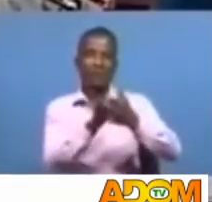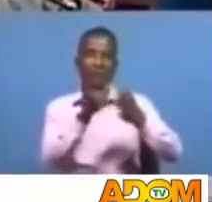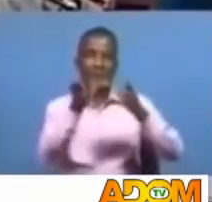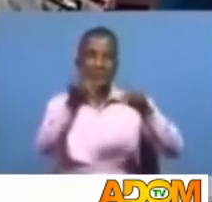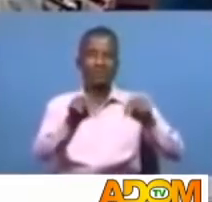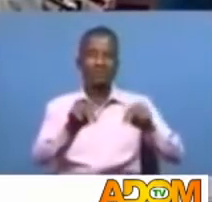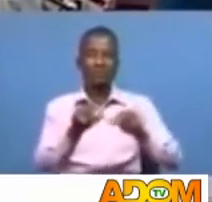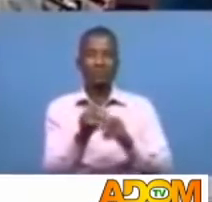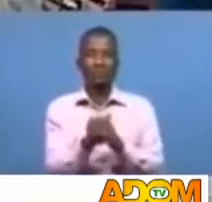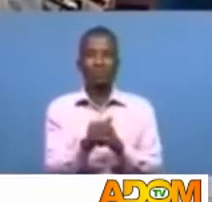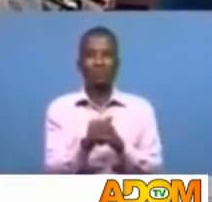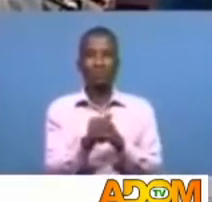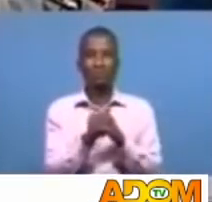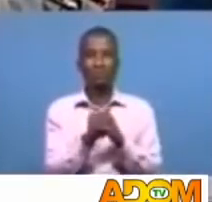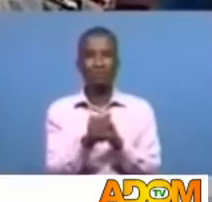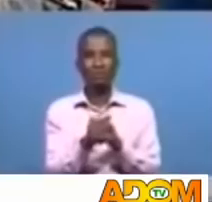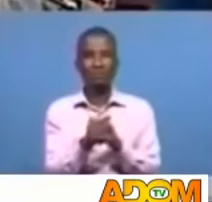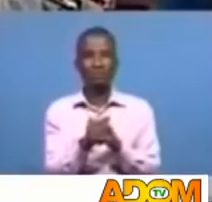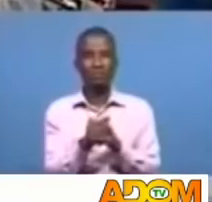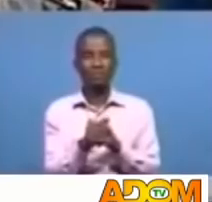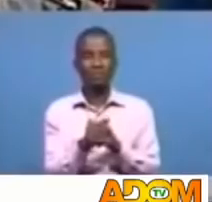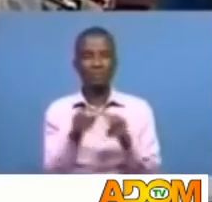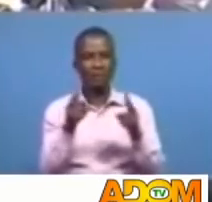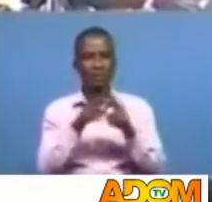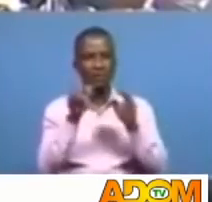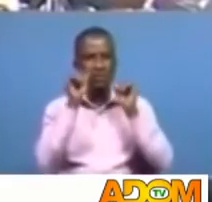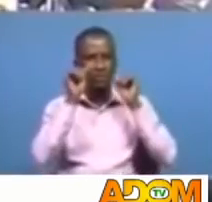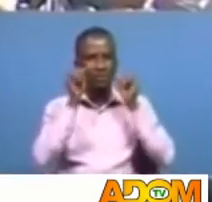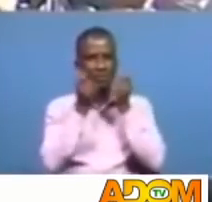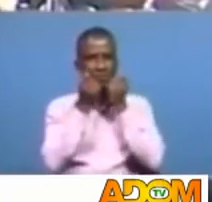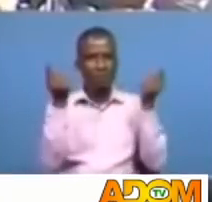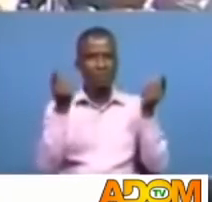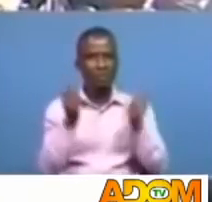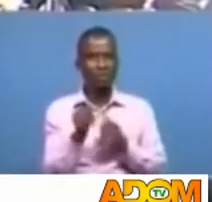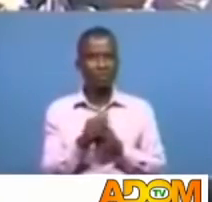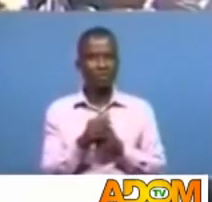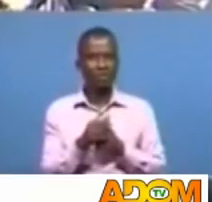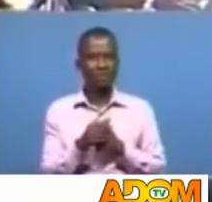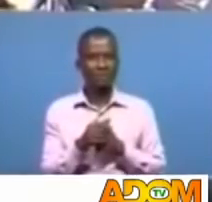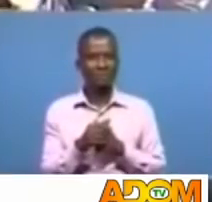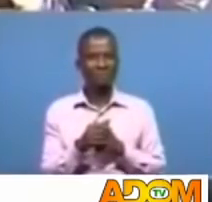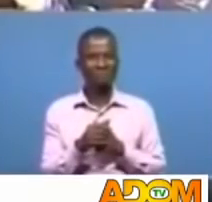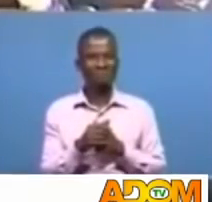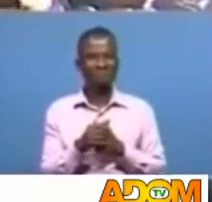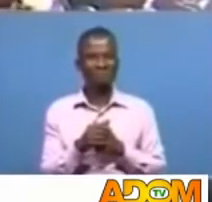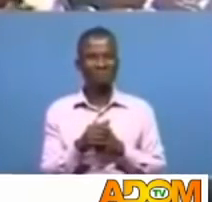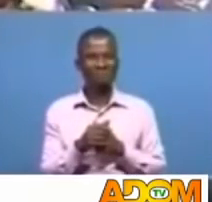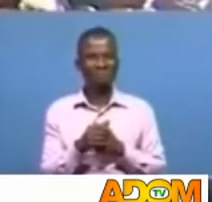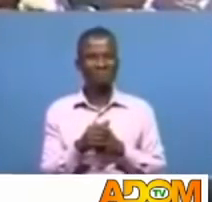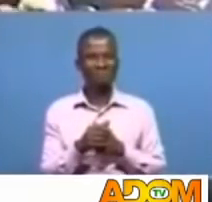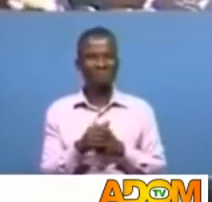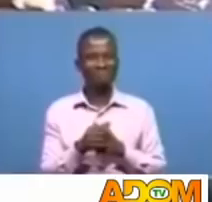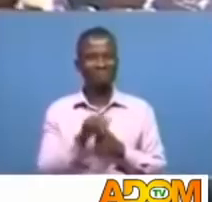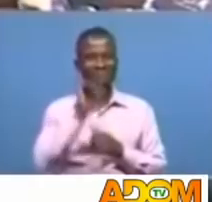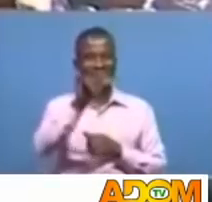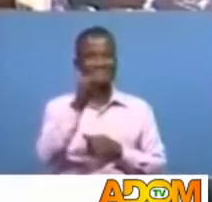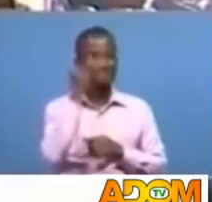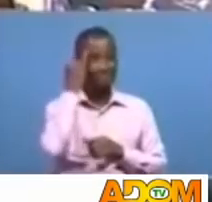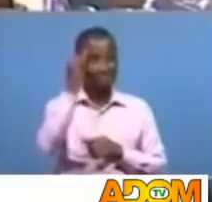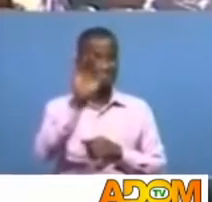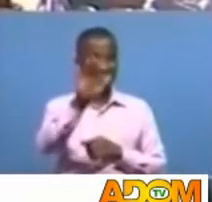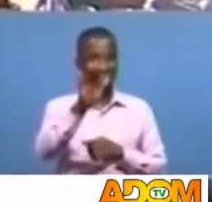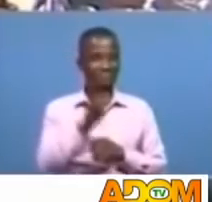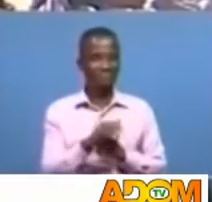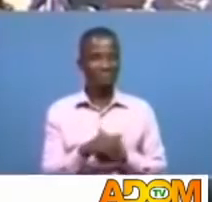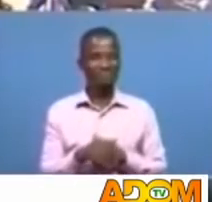lord, that is per incurium. That's no, right. No. That is your opinion. Well,